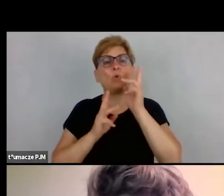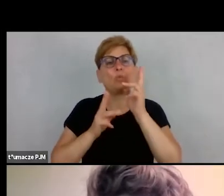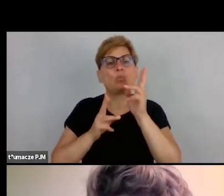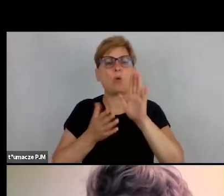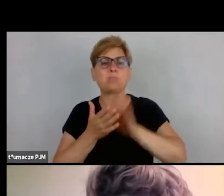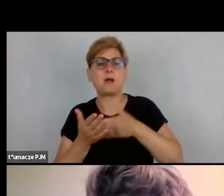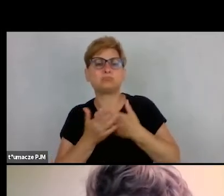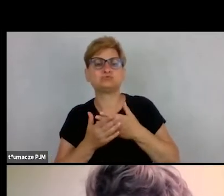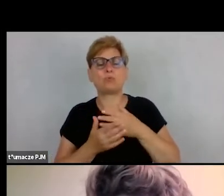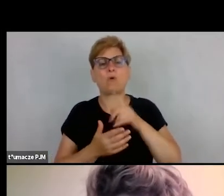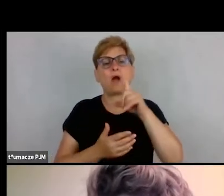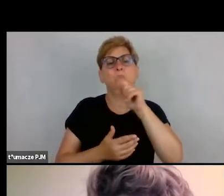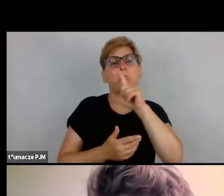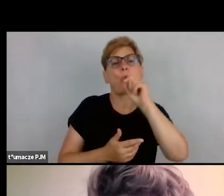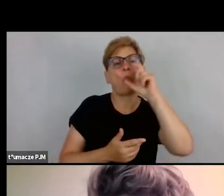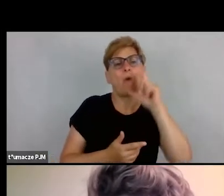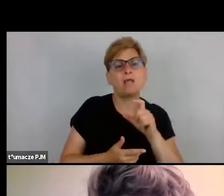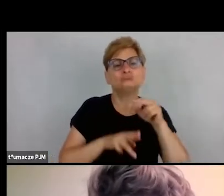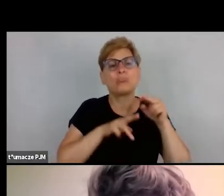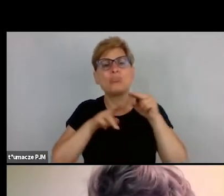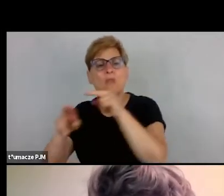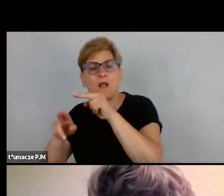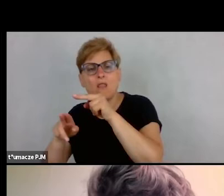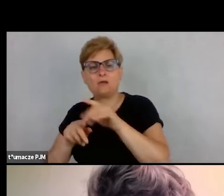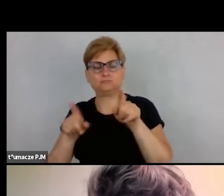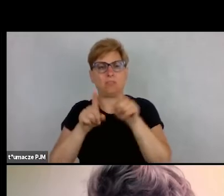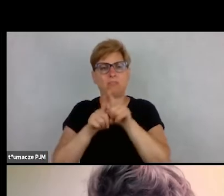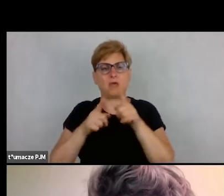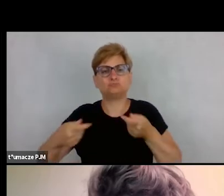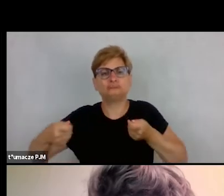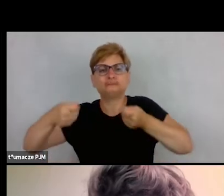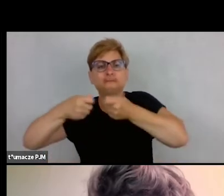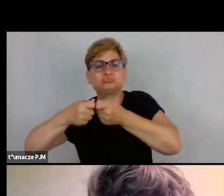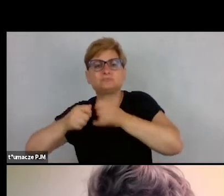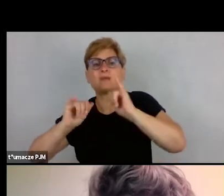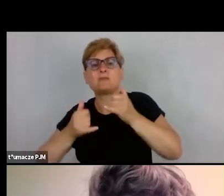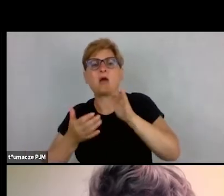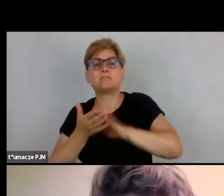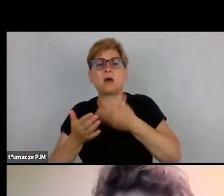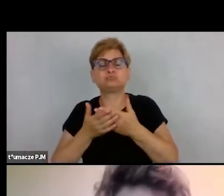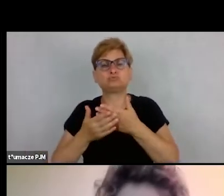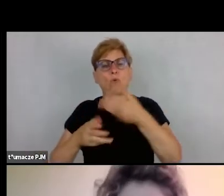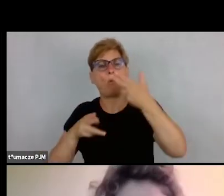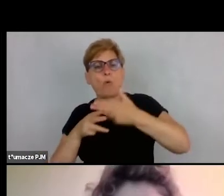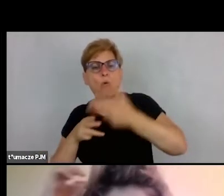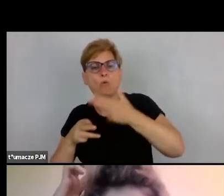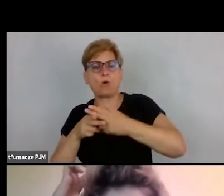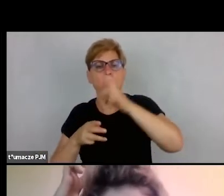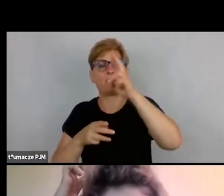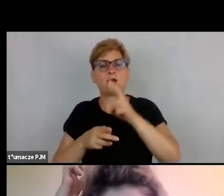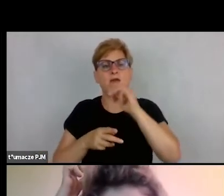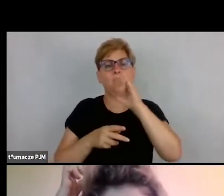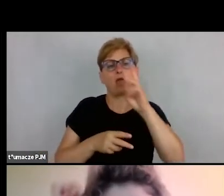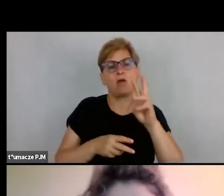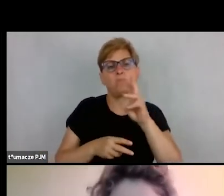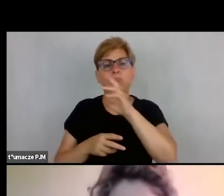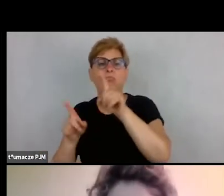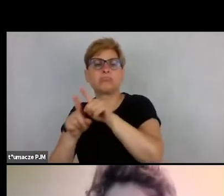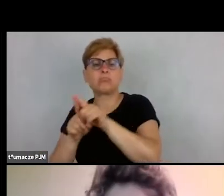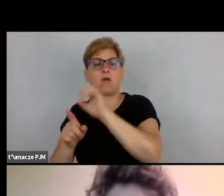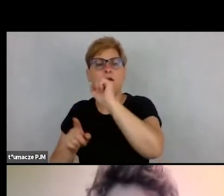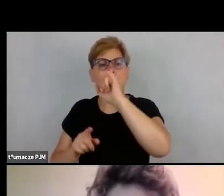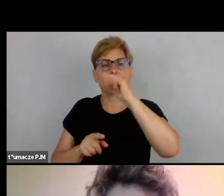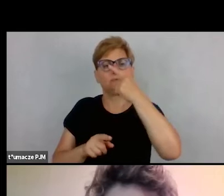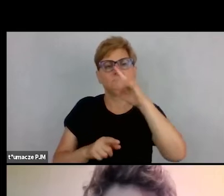in Africa. And I'll provide some statistics a little bit later when we talk about South Africa. And quite quickly, people began to realize